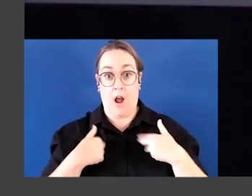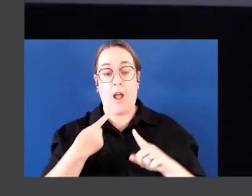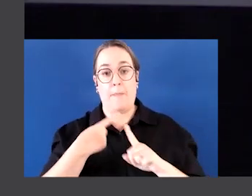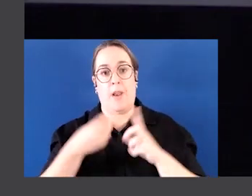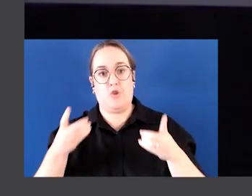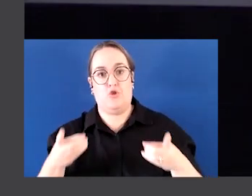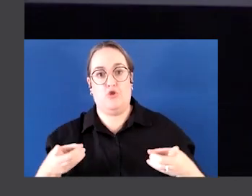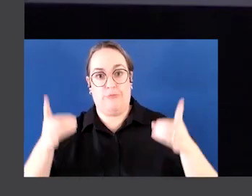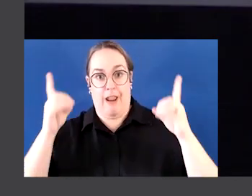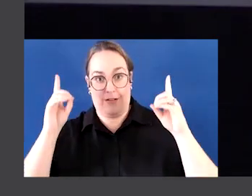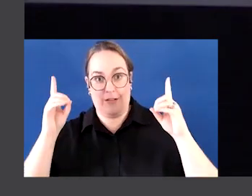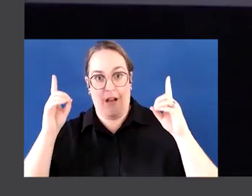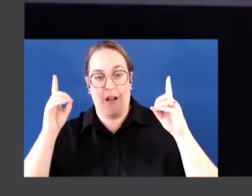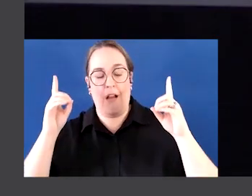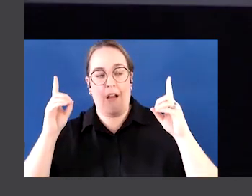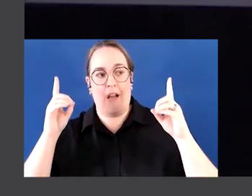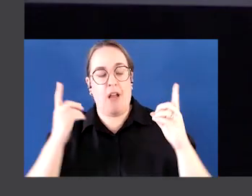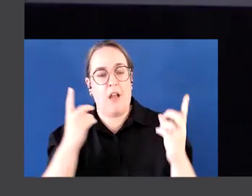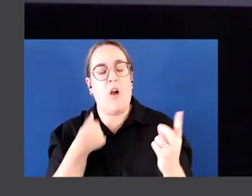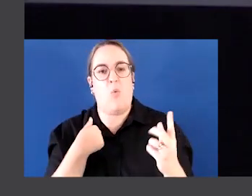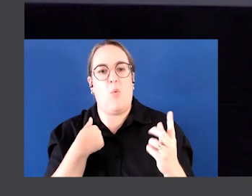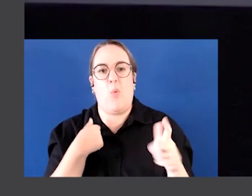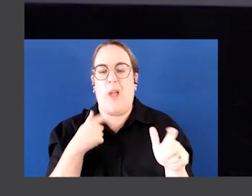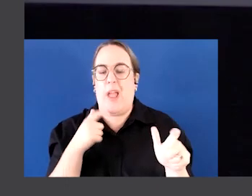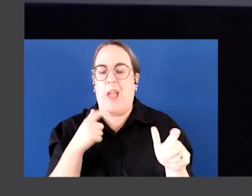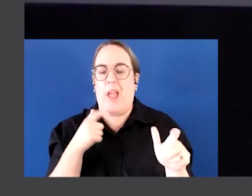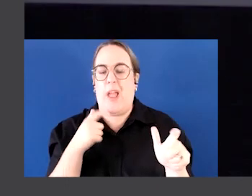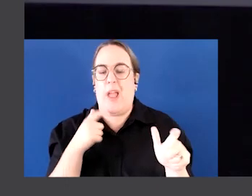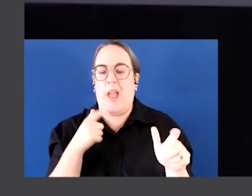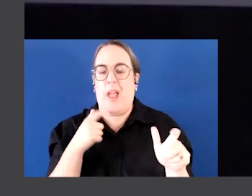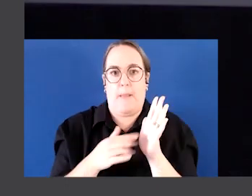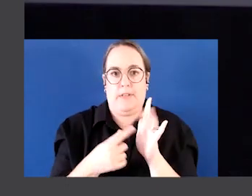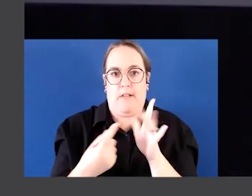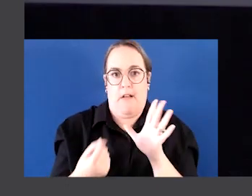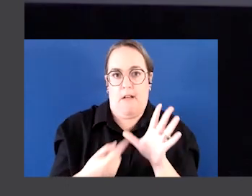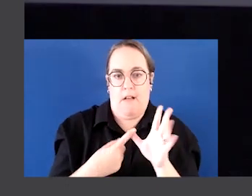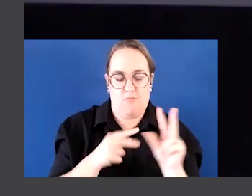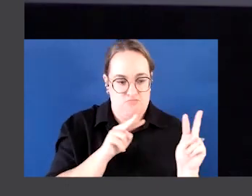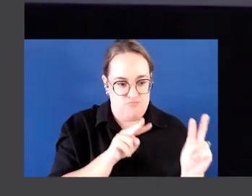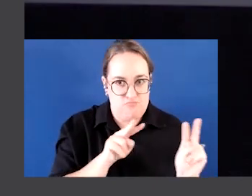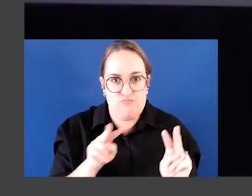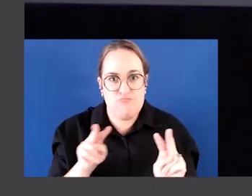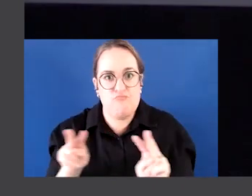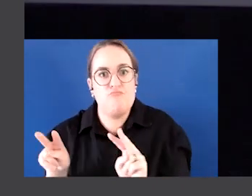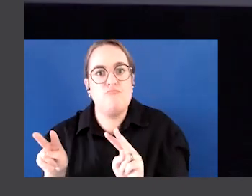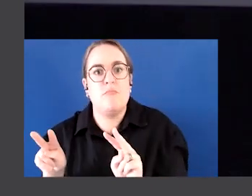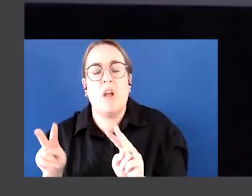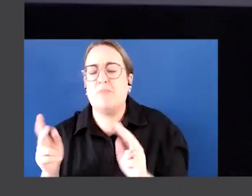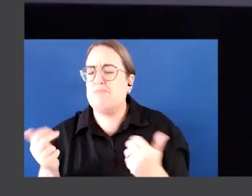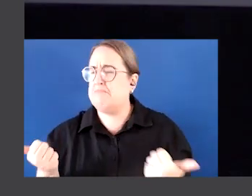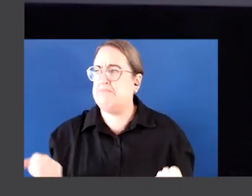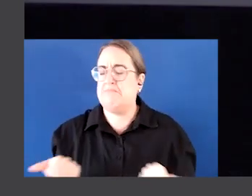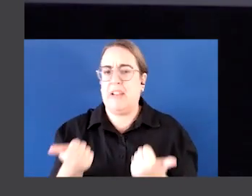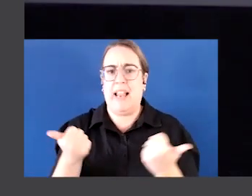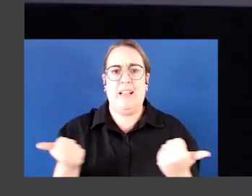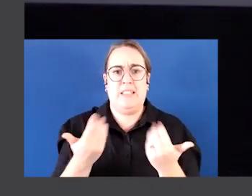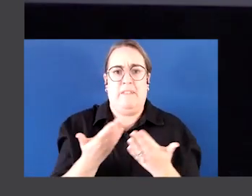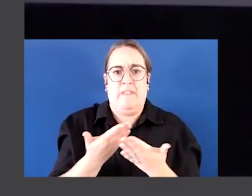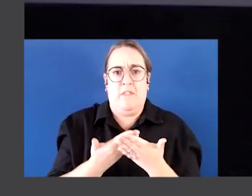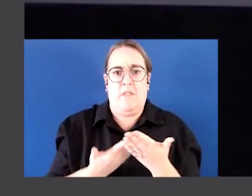I and another, the Director of Integrity and myself are the PID coordinators across MTIA. So there's